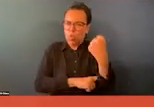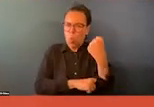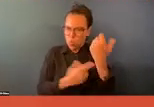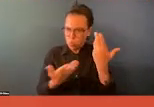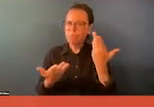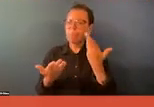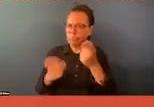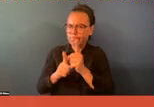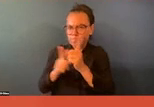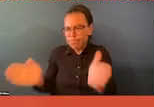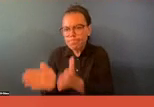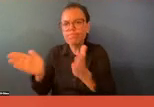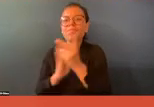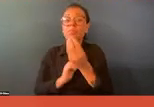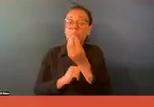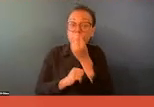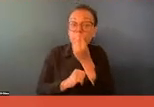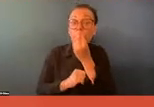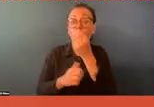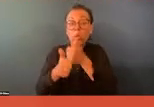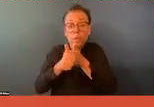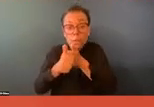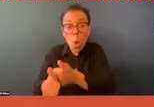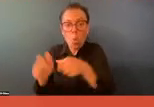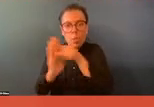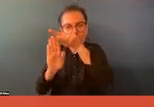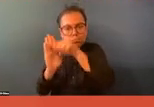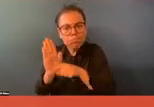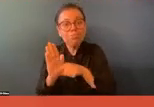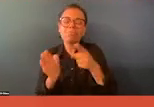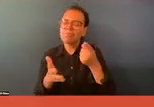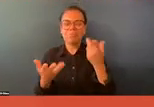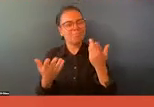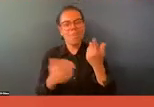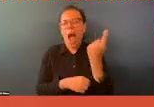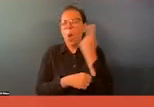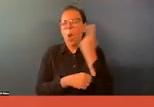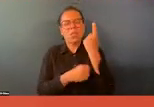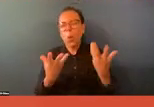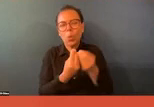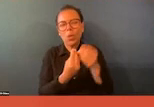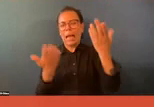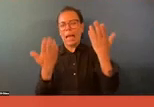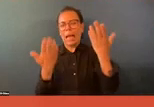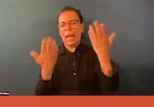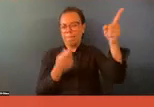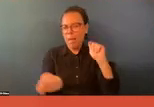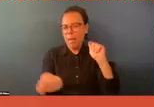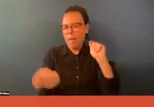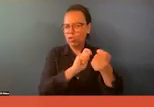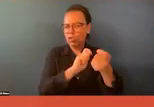to adopt recommended health and nutrition practices and to respond to climate change. As